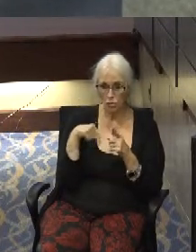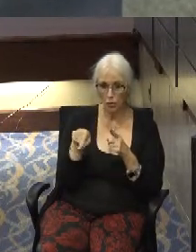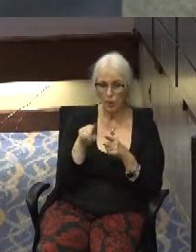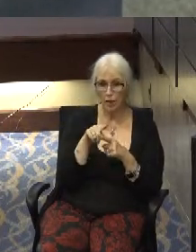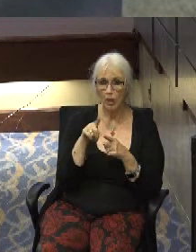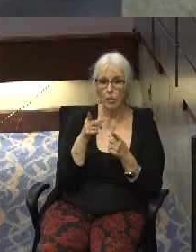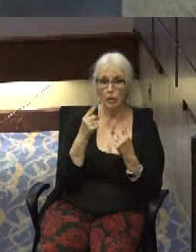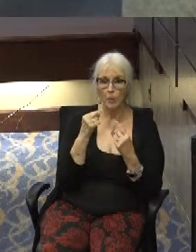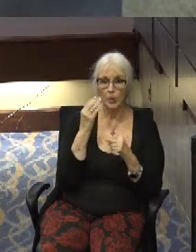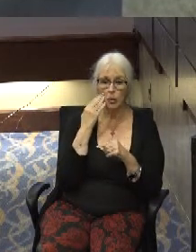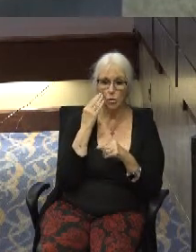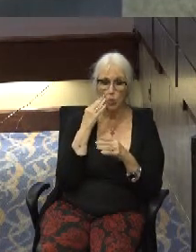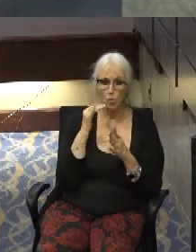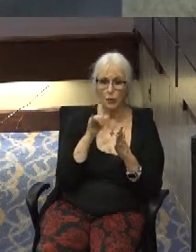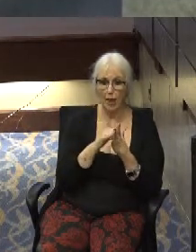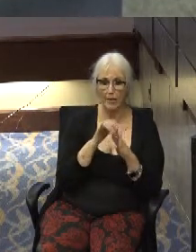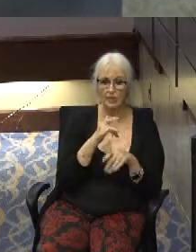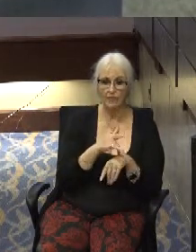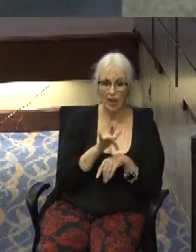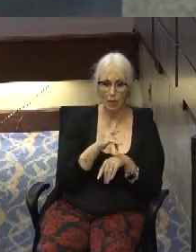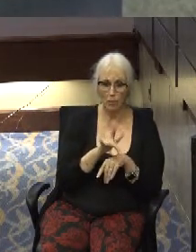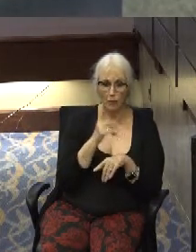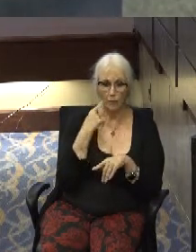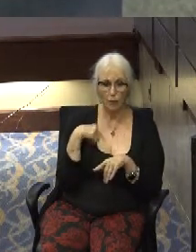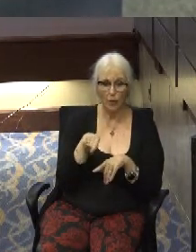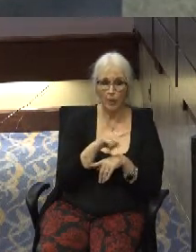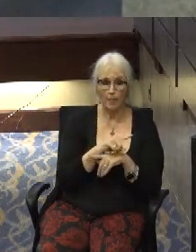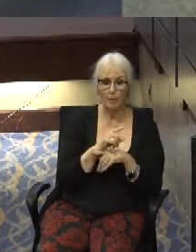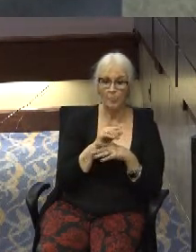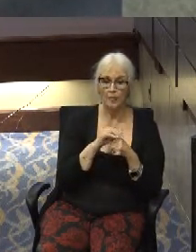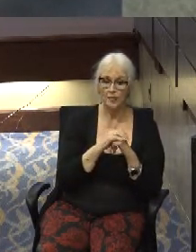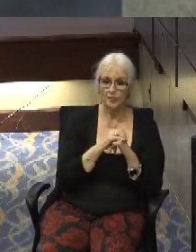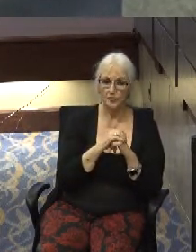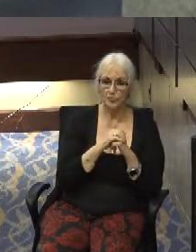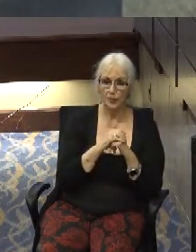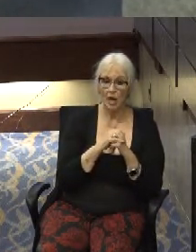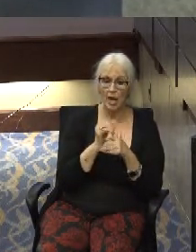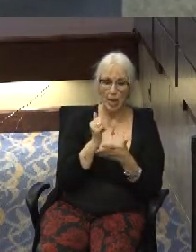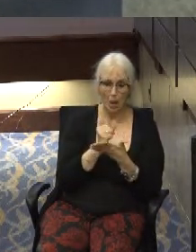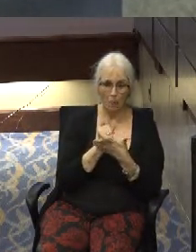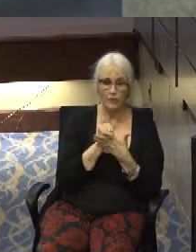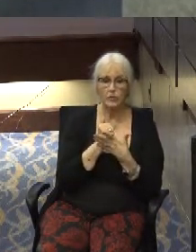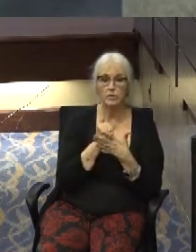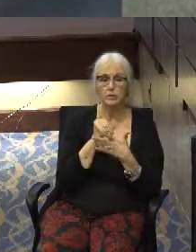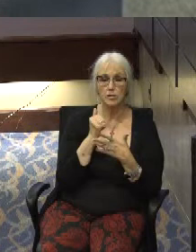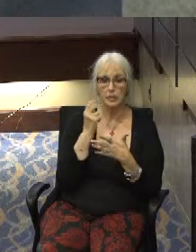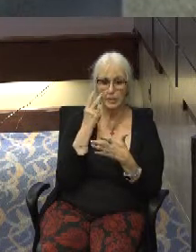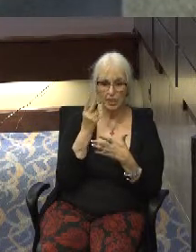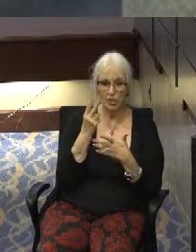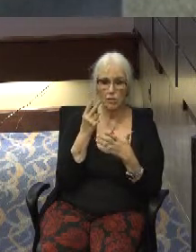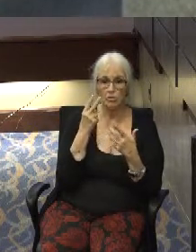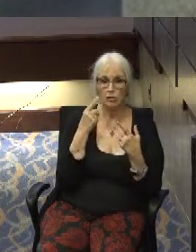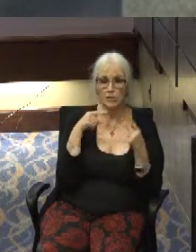coming to know that this resource is available to them. So that's helpful to hear that y'all have seen that success in other communities.